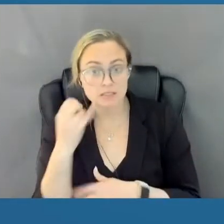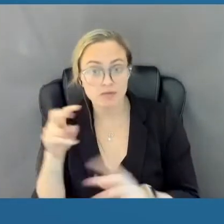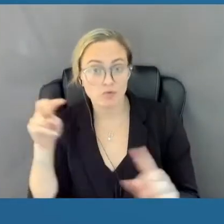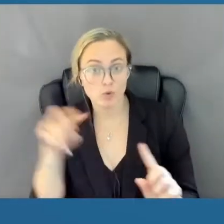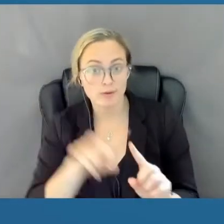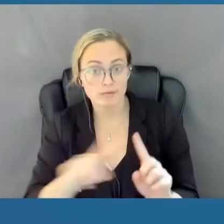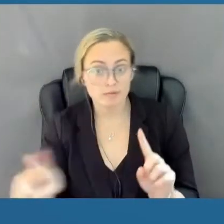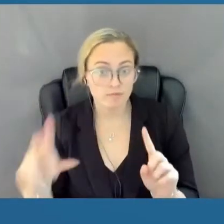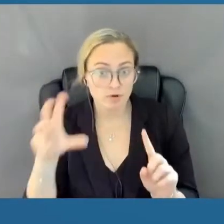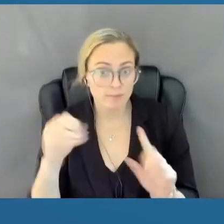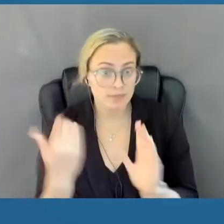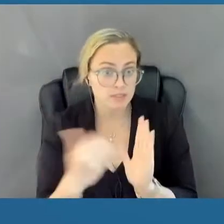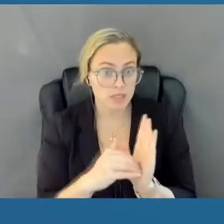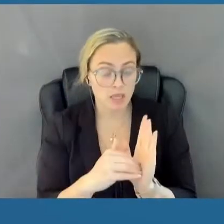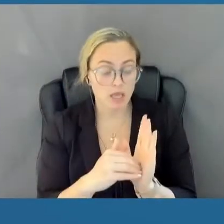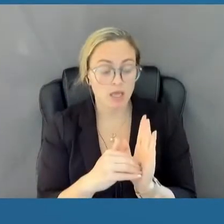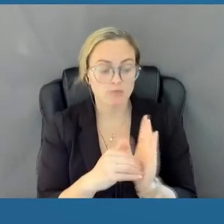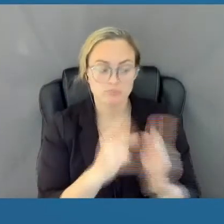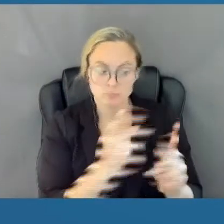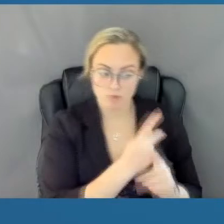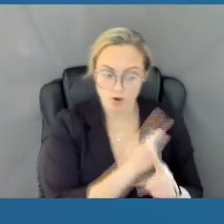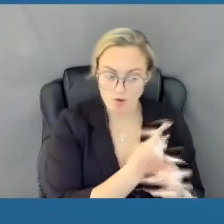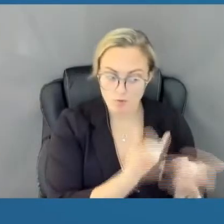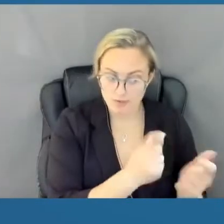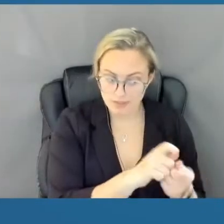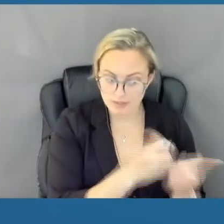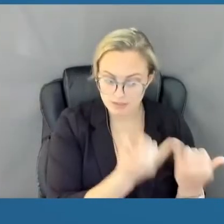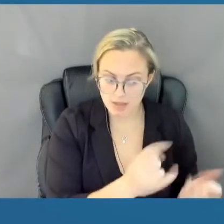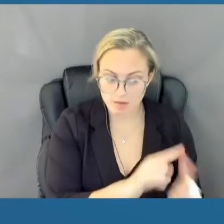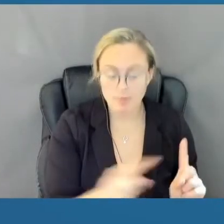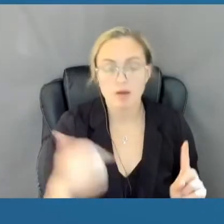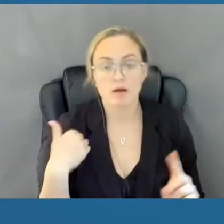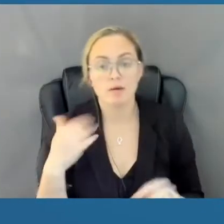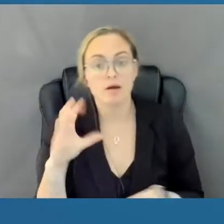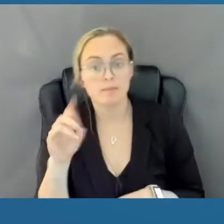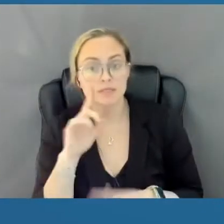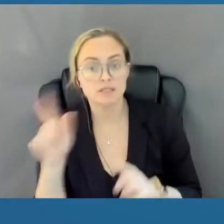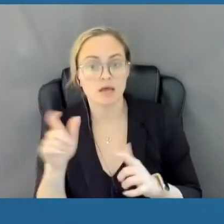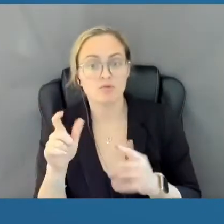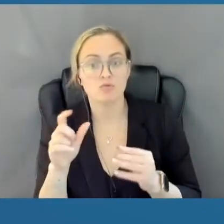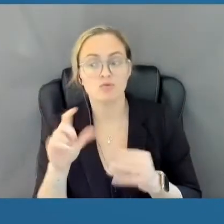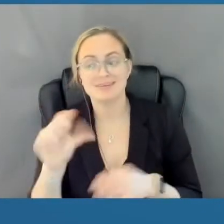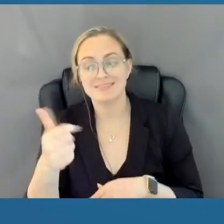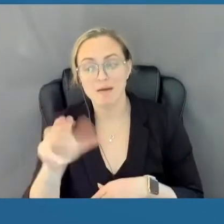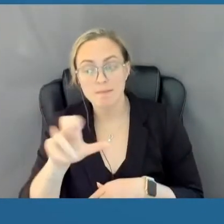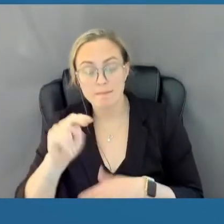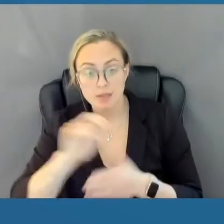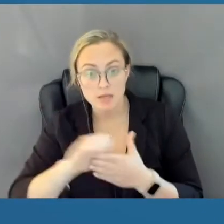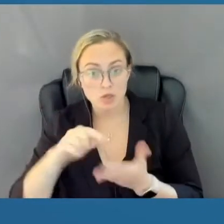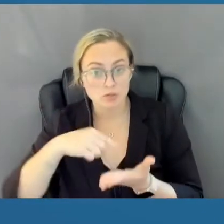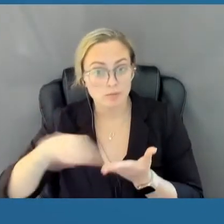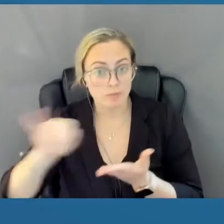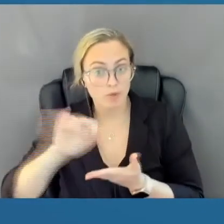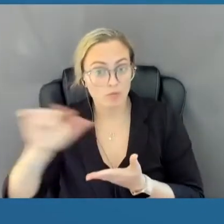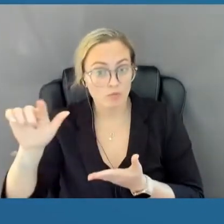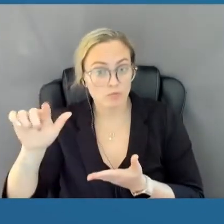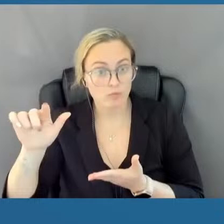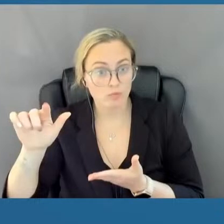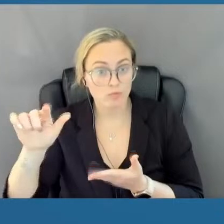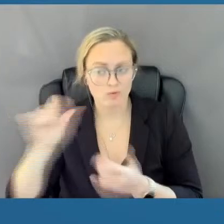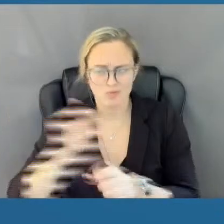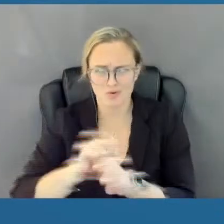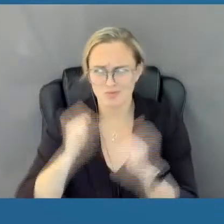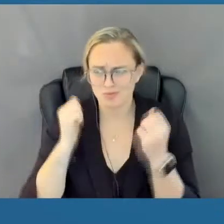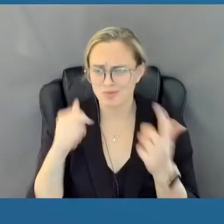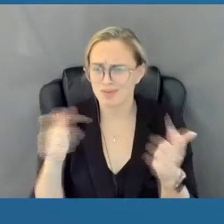and again, working out the details, but companies that have approximately $10 million in payroll. I mean, I've worked for a lot of